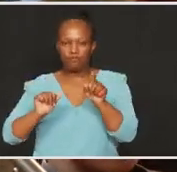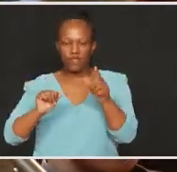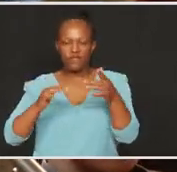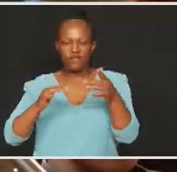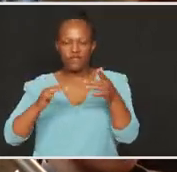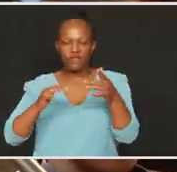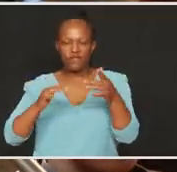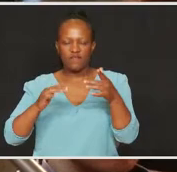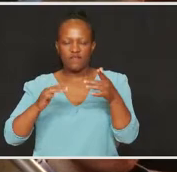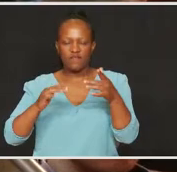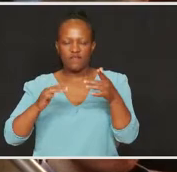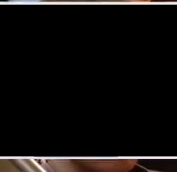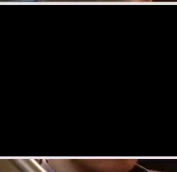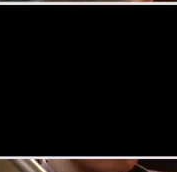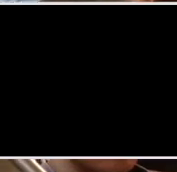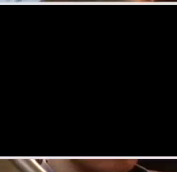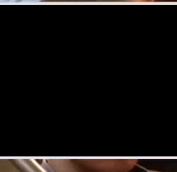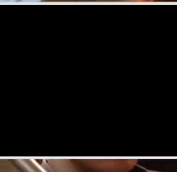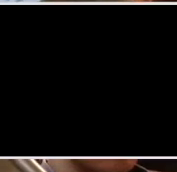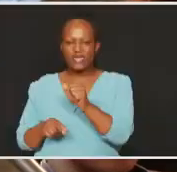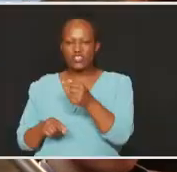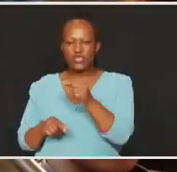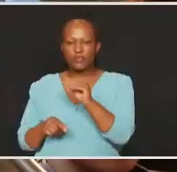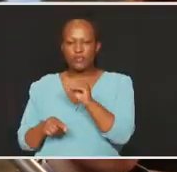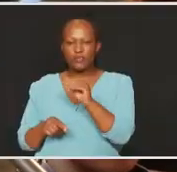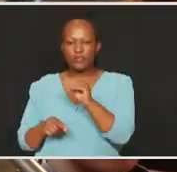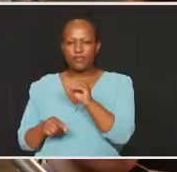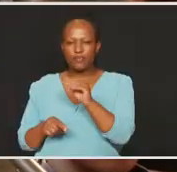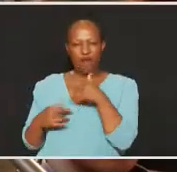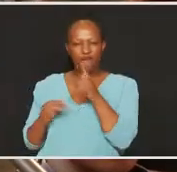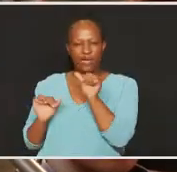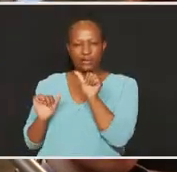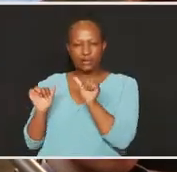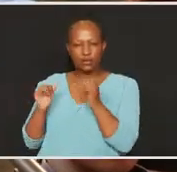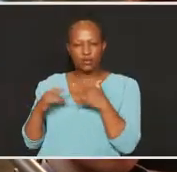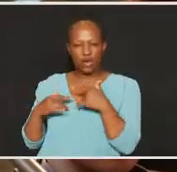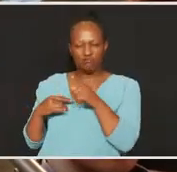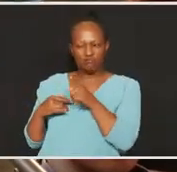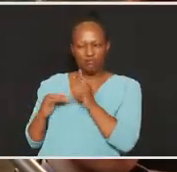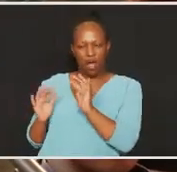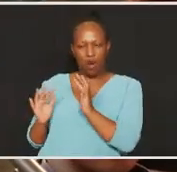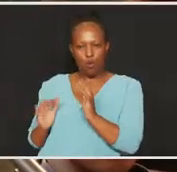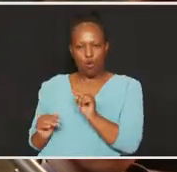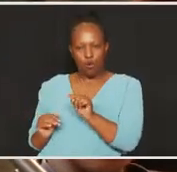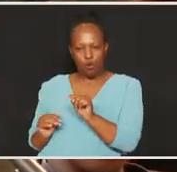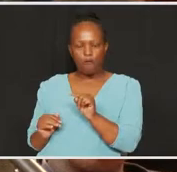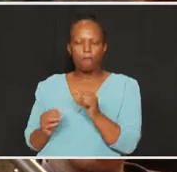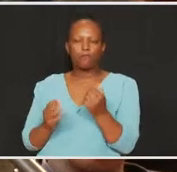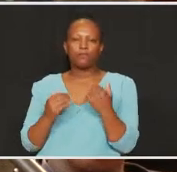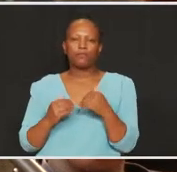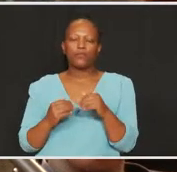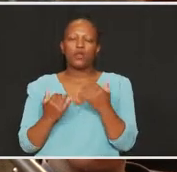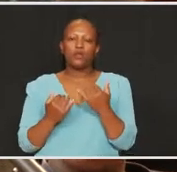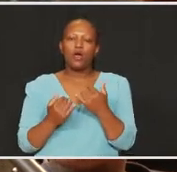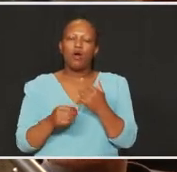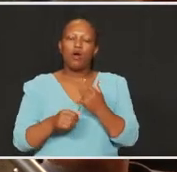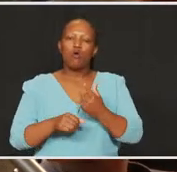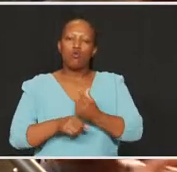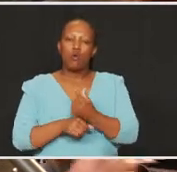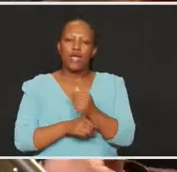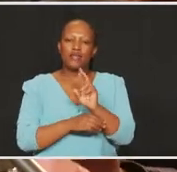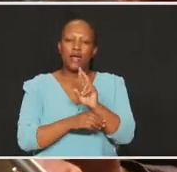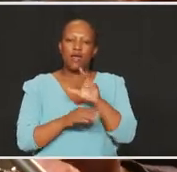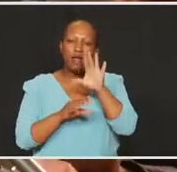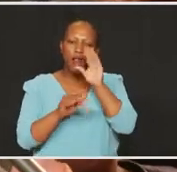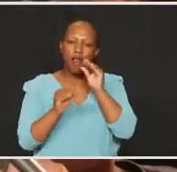will be handling public affairs the pill provides the School attendance in compulsory for from grade R which will improve learner